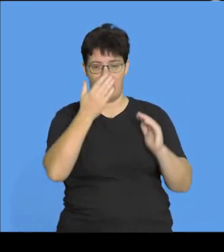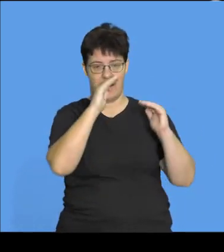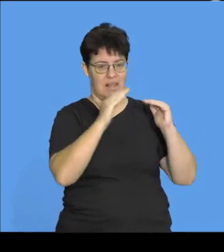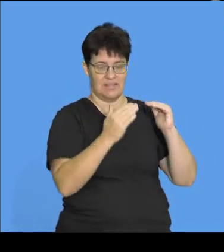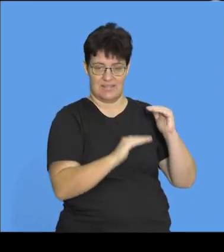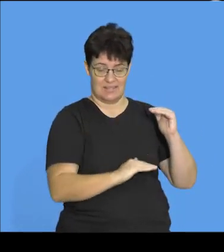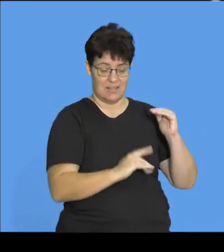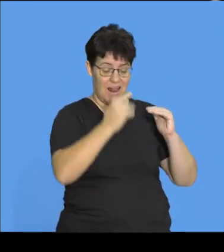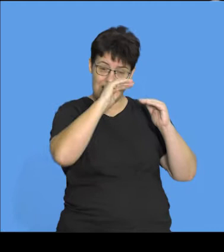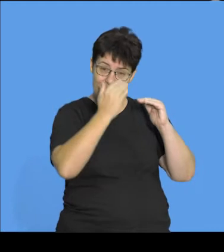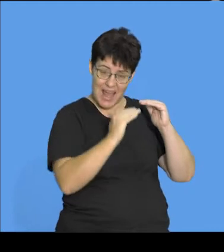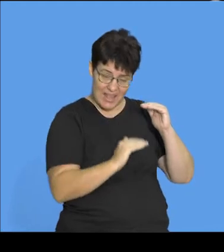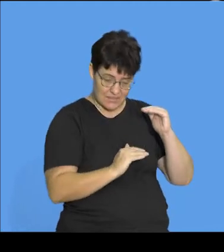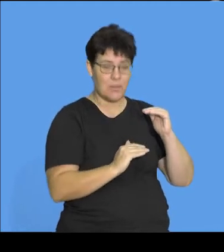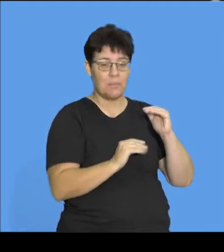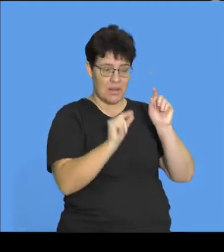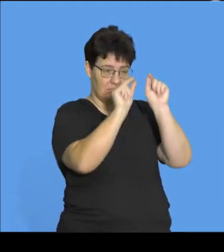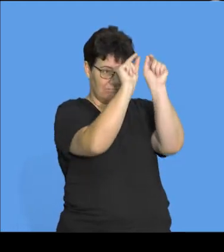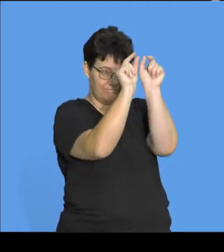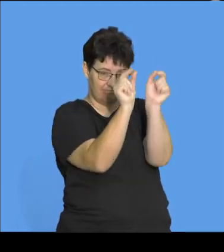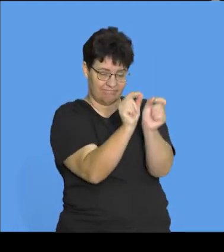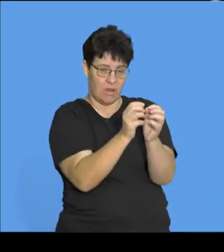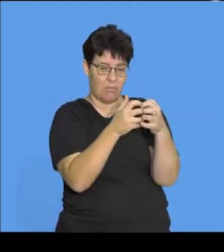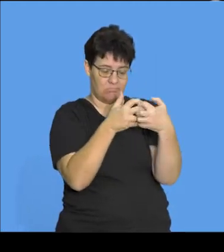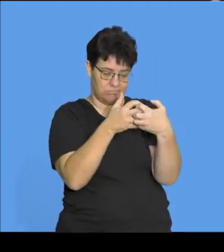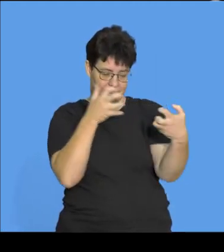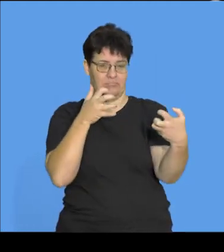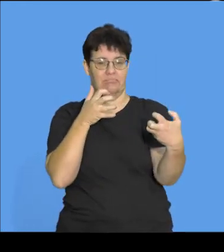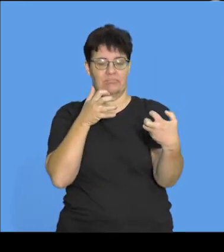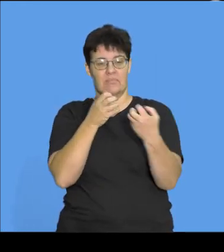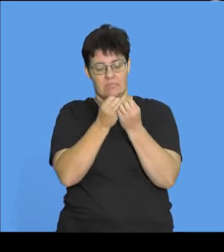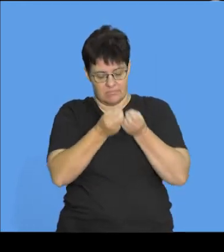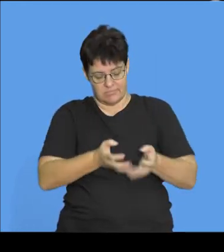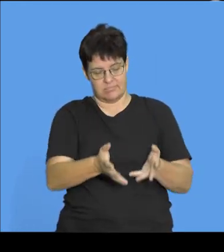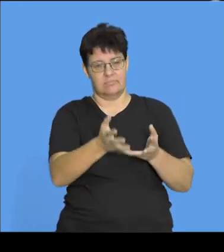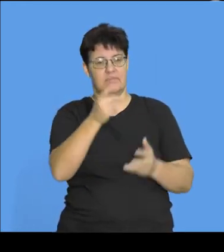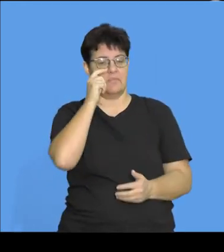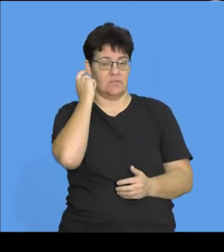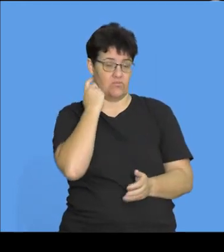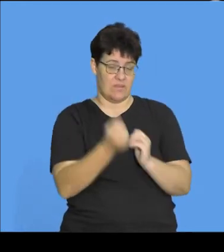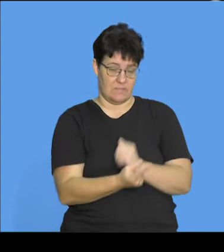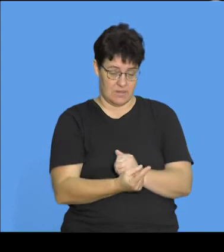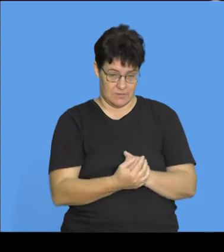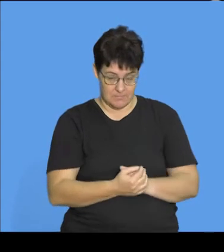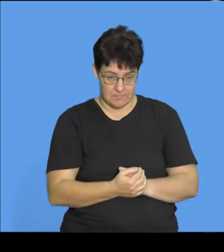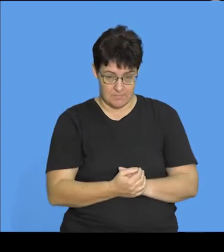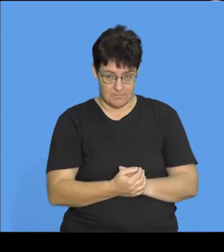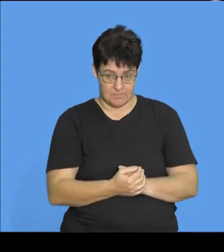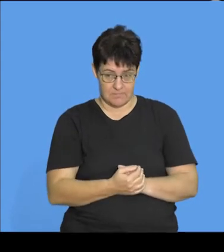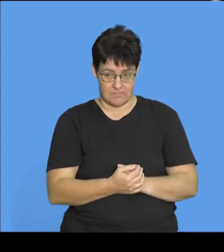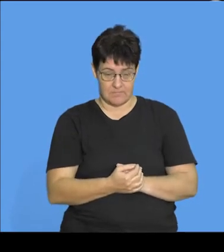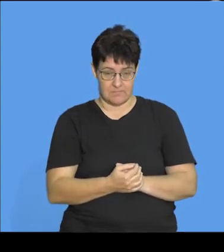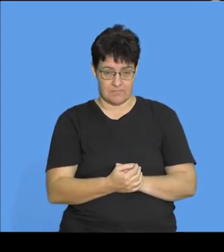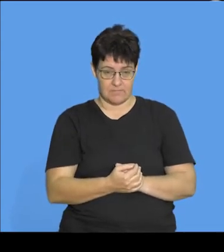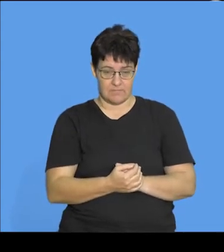decreases, it results in the lining of the endometrium being released. And so we refer to that as menstruation, as you